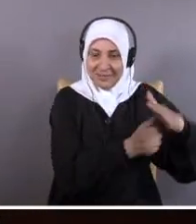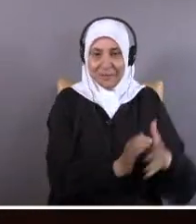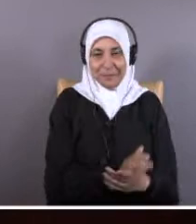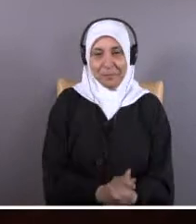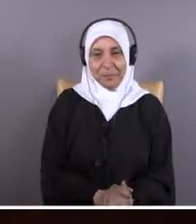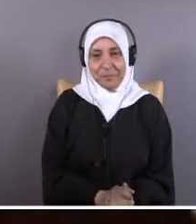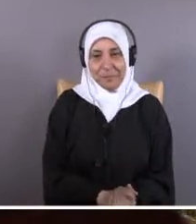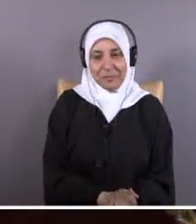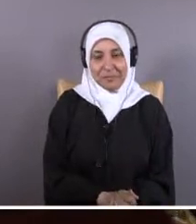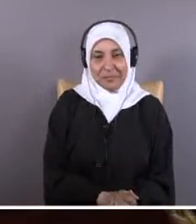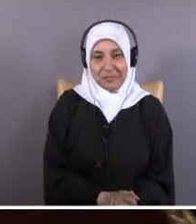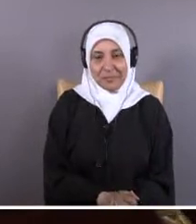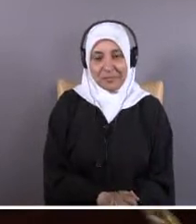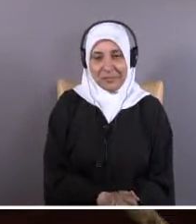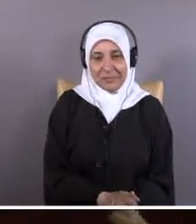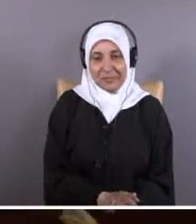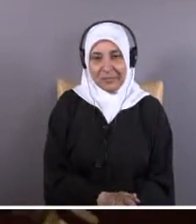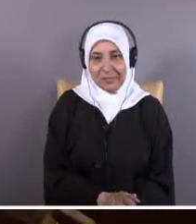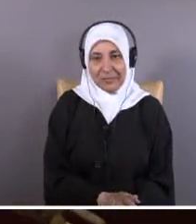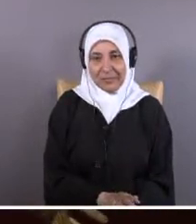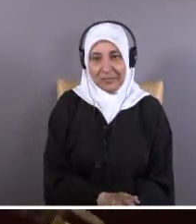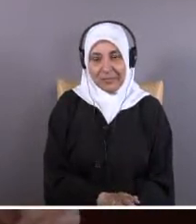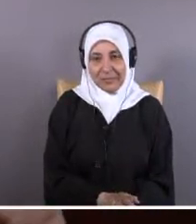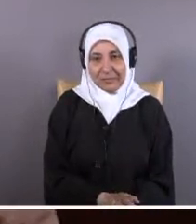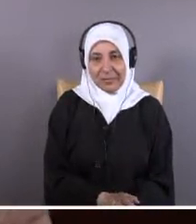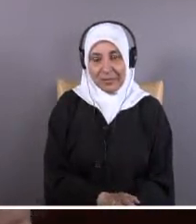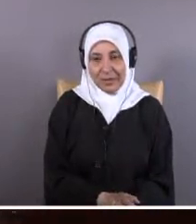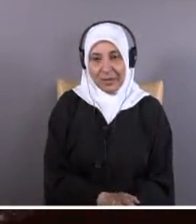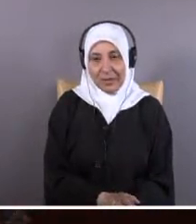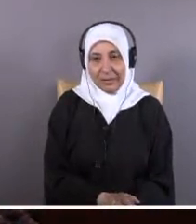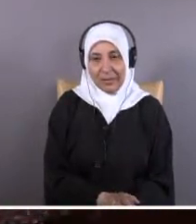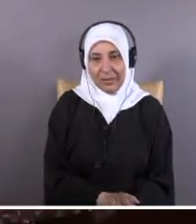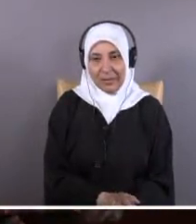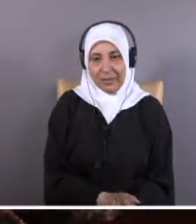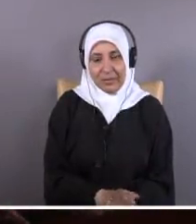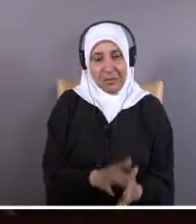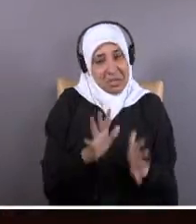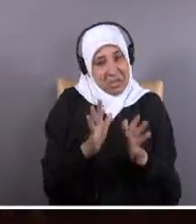Well, sometimes I would say I stole her from the tribe.